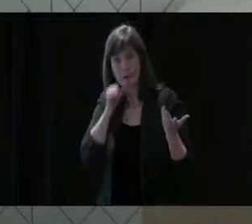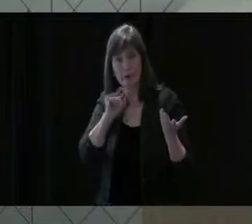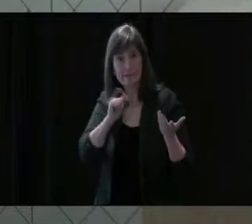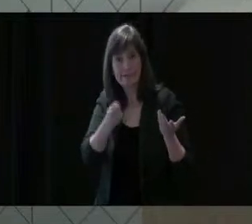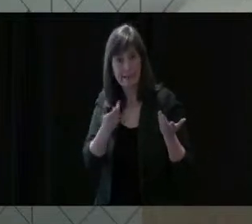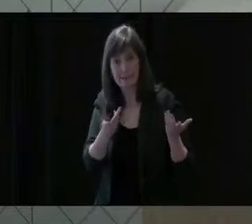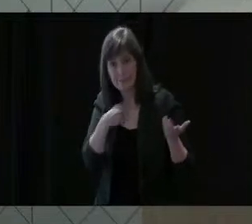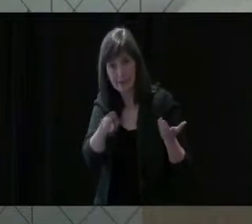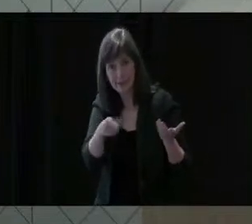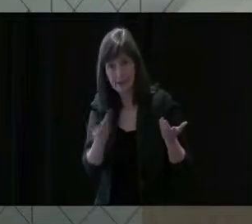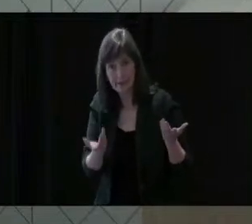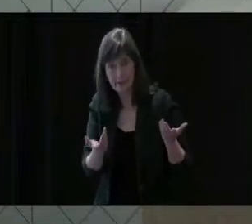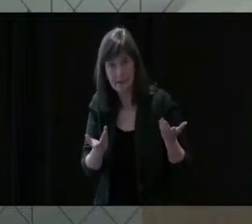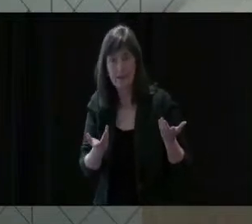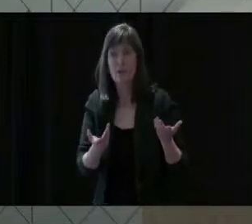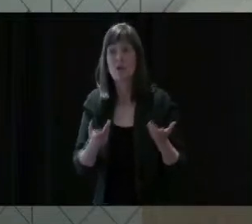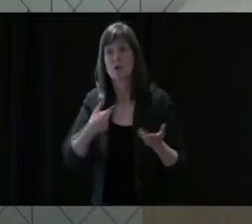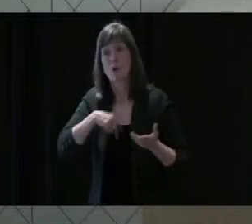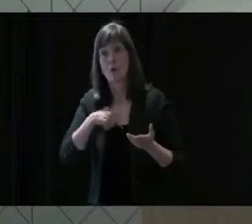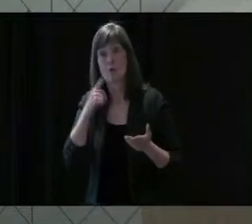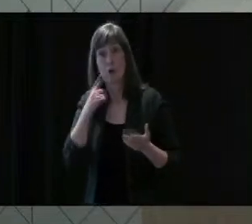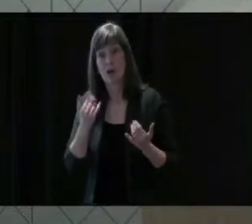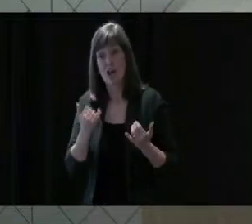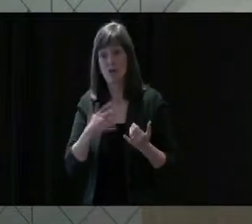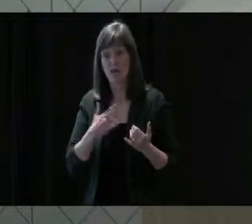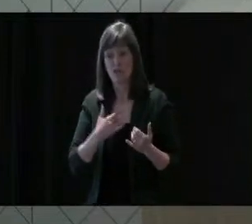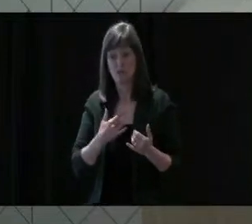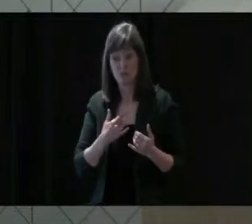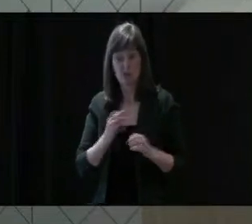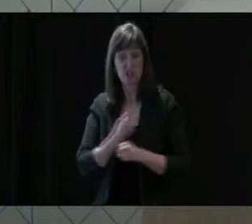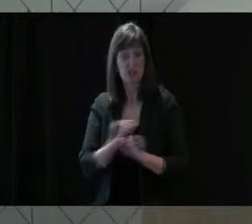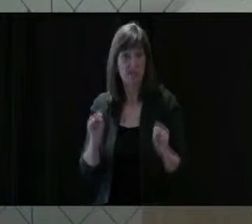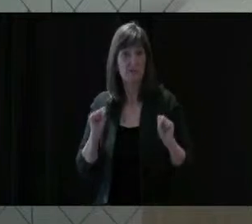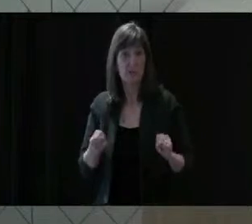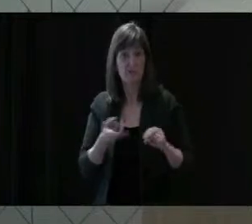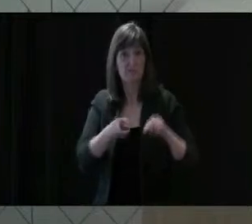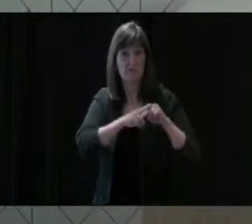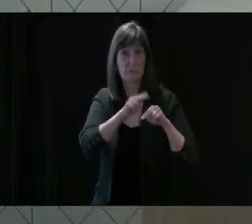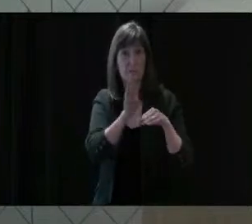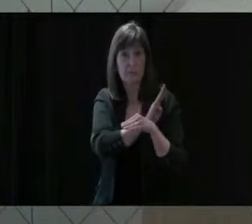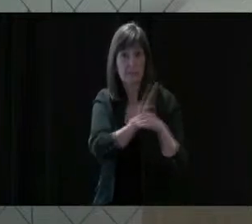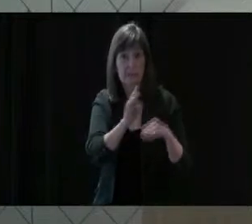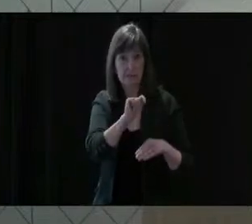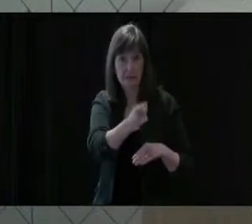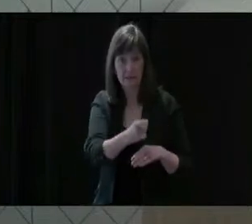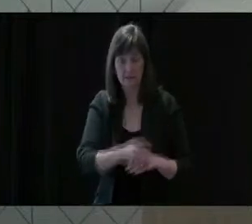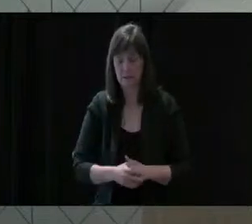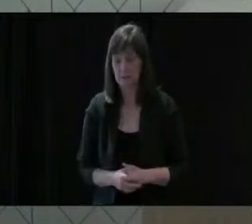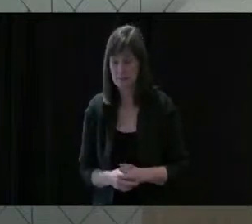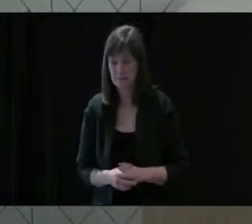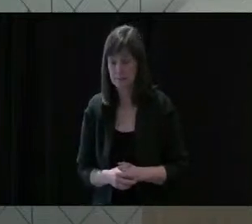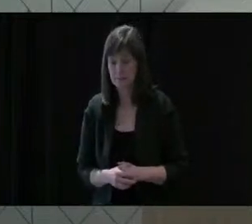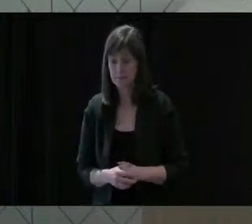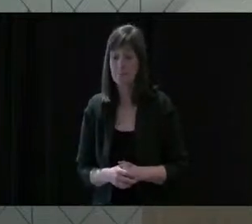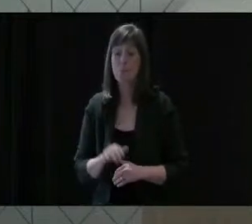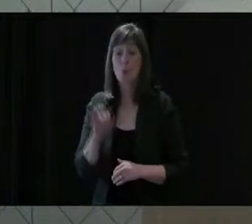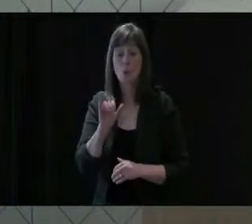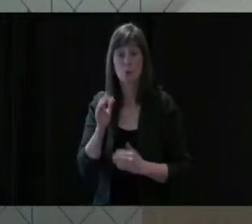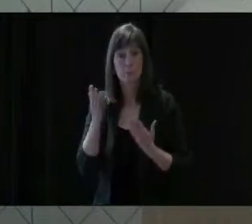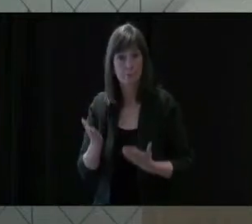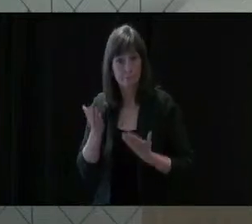province, that we can increase corporate income tax. We're also suggesting an increase